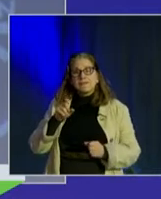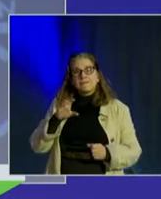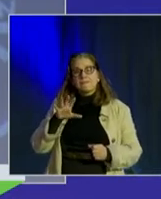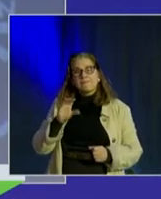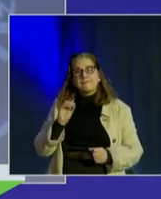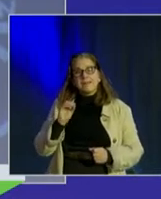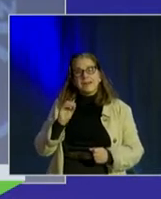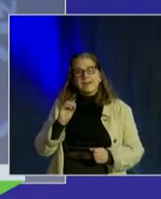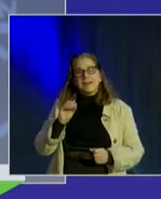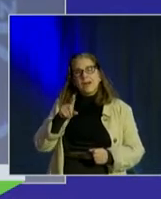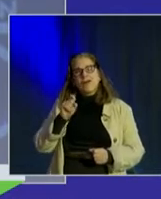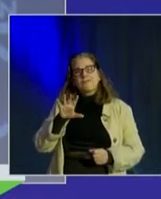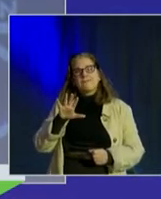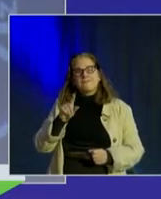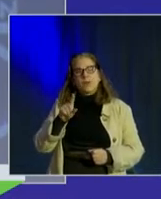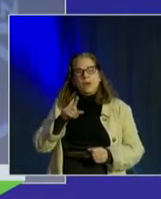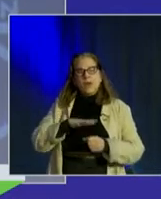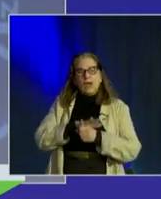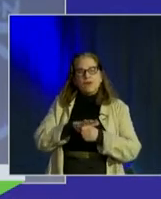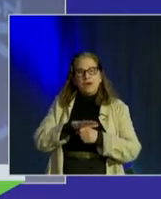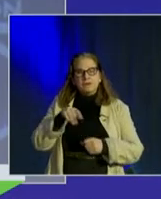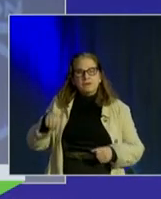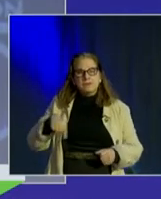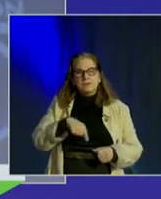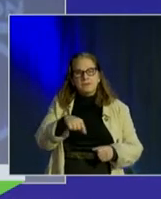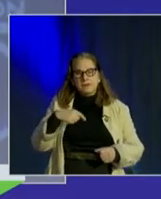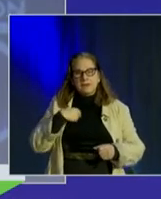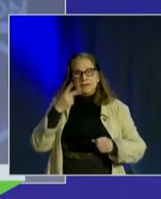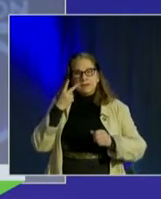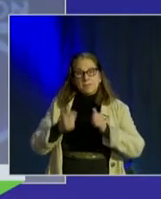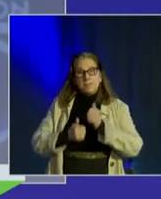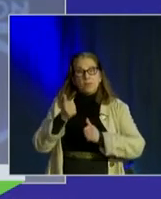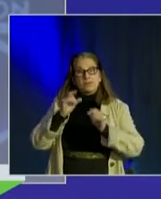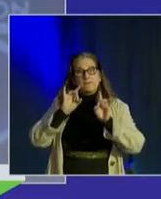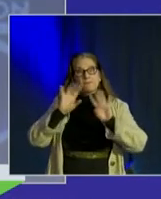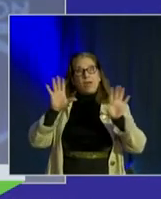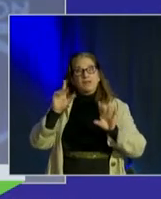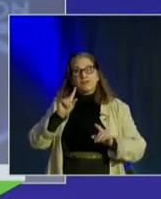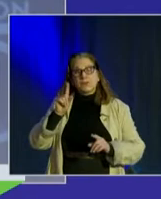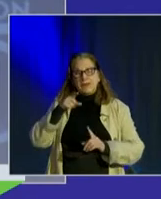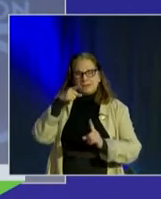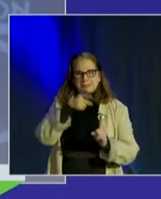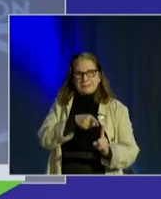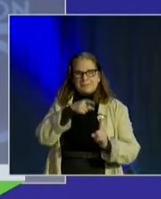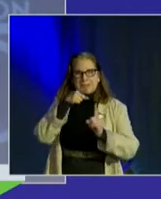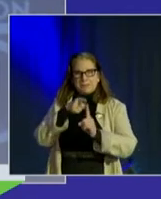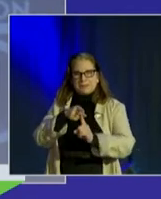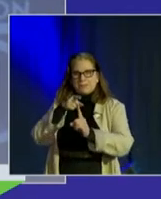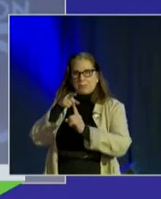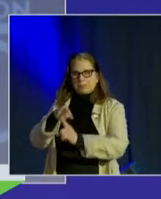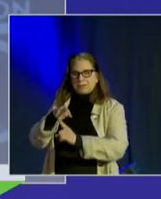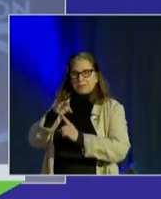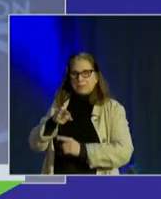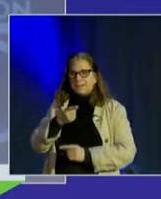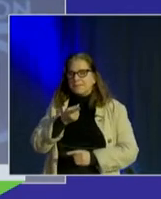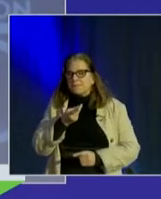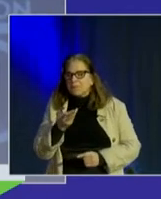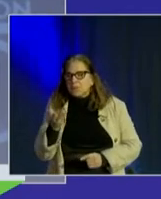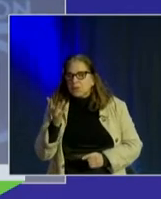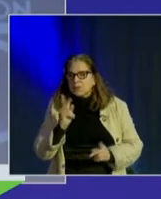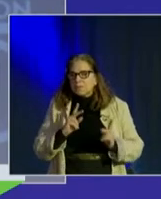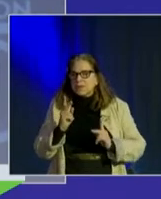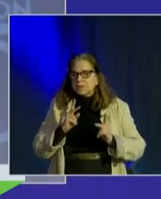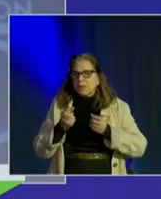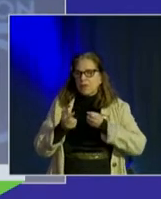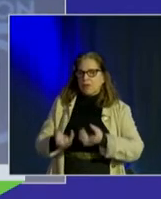of the gun violence that we're seeing, but it's also a small amount of people that are actually causing the most amount of gun violence in the